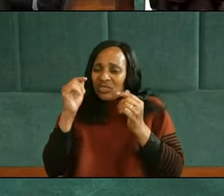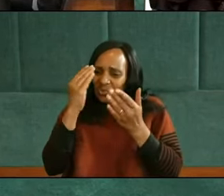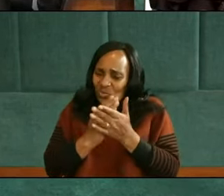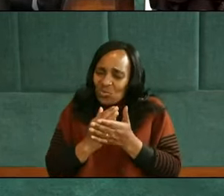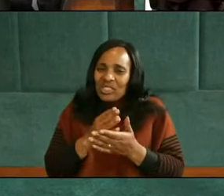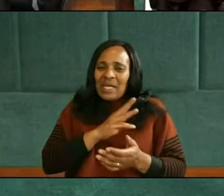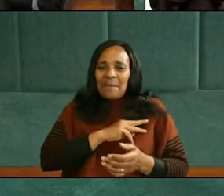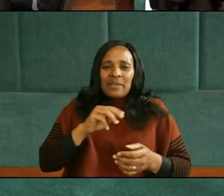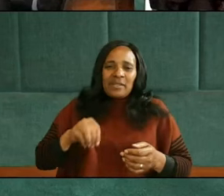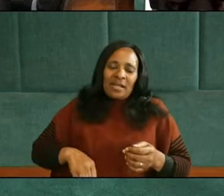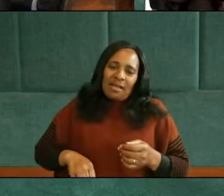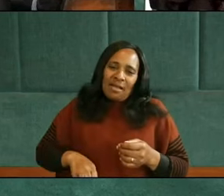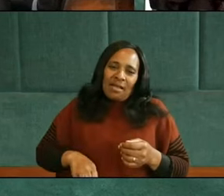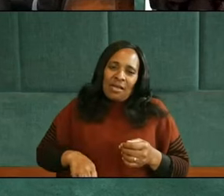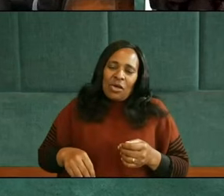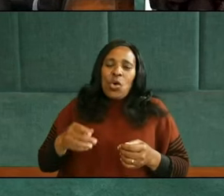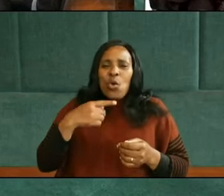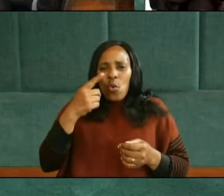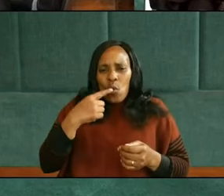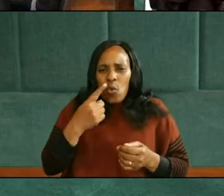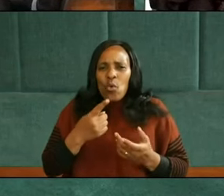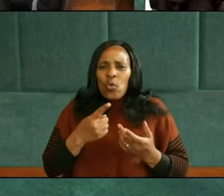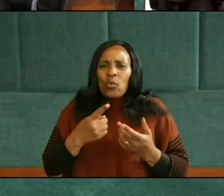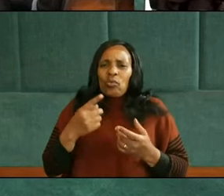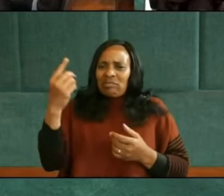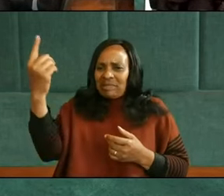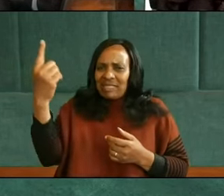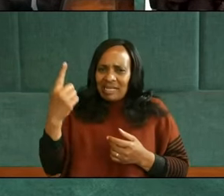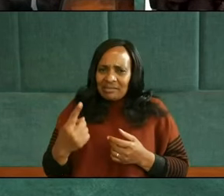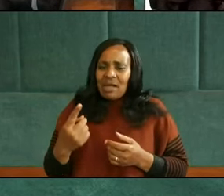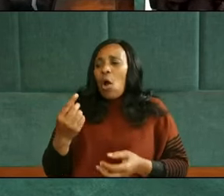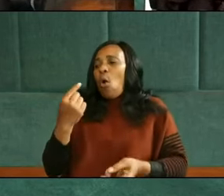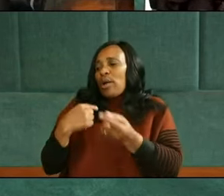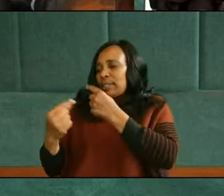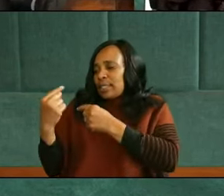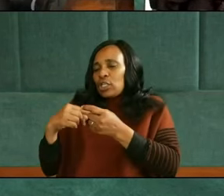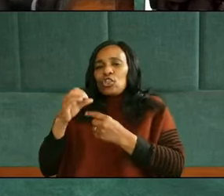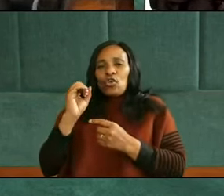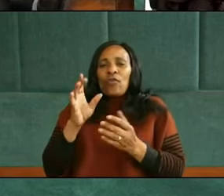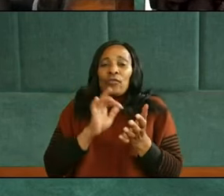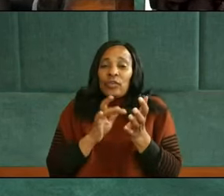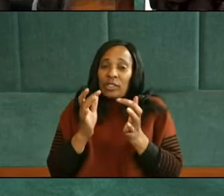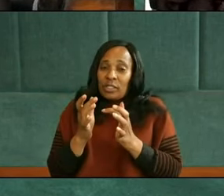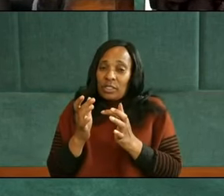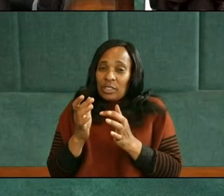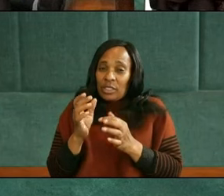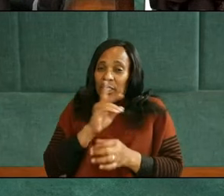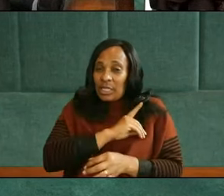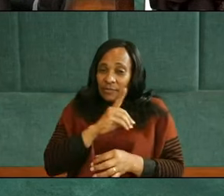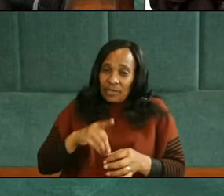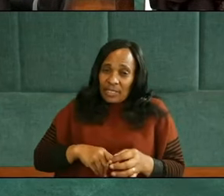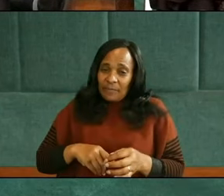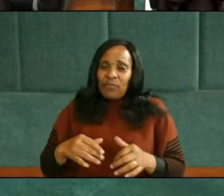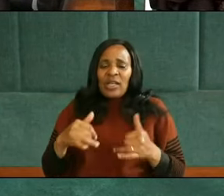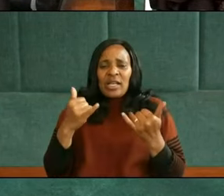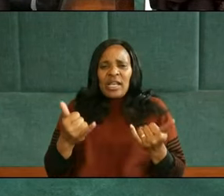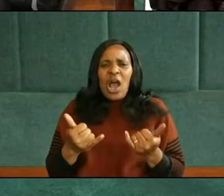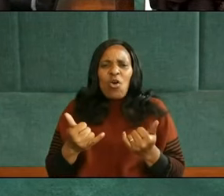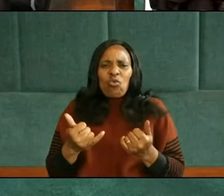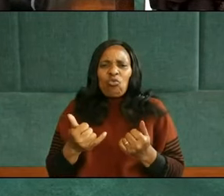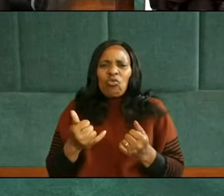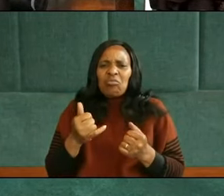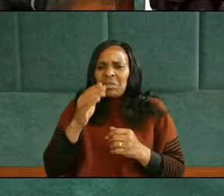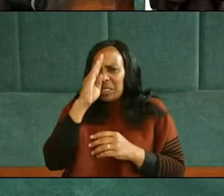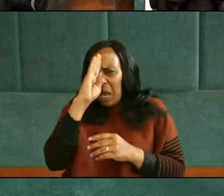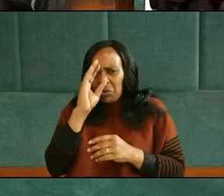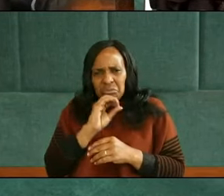Messiah who ultimately is a descendant of David. And so it's not really a cast of